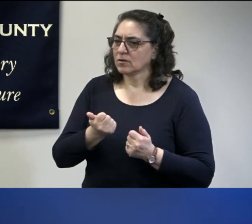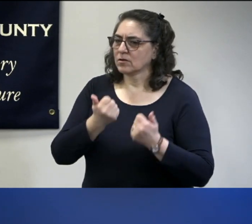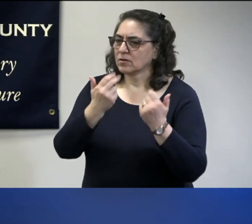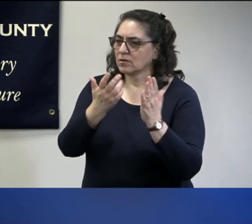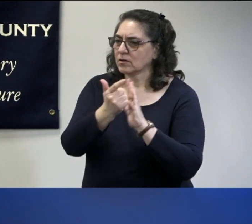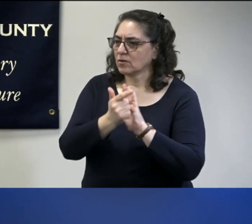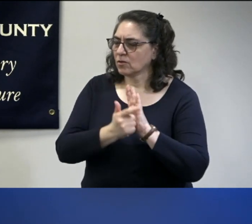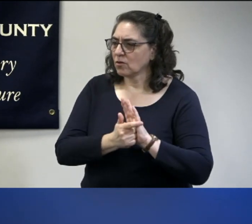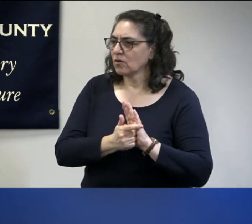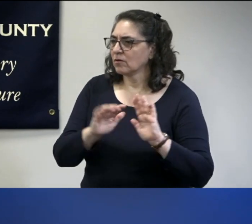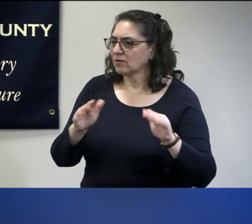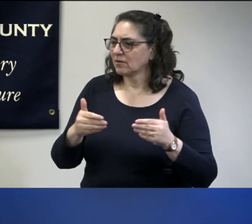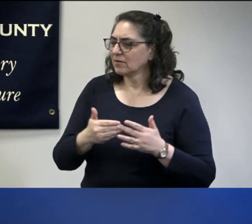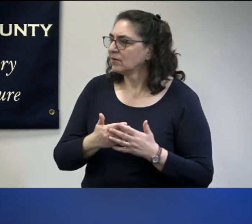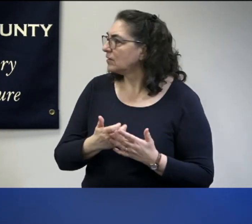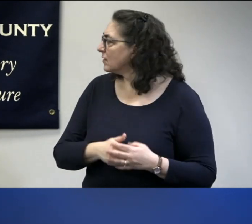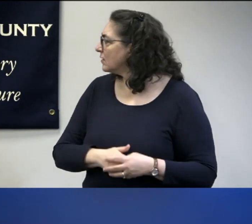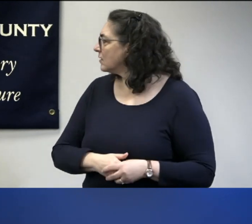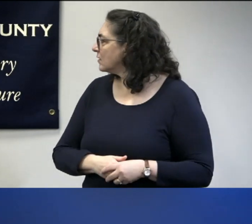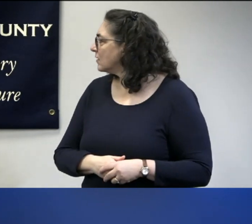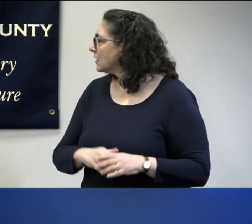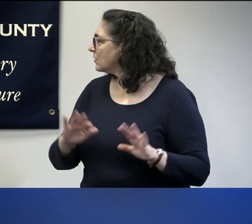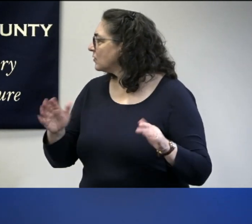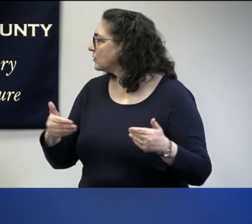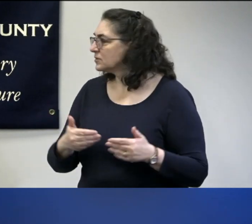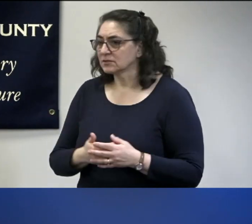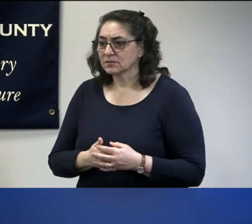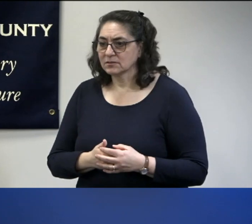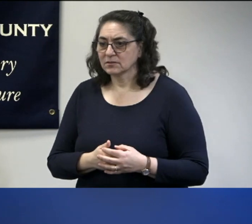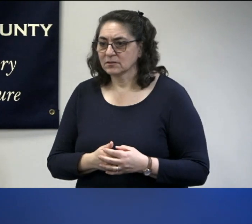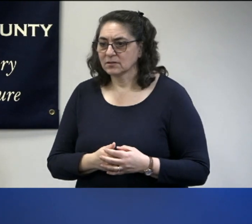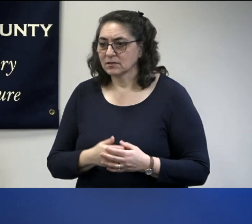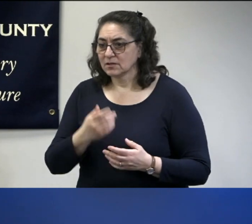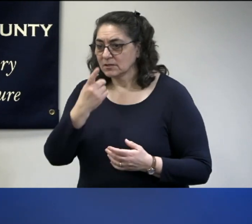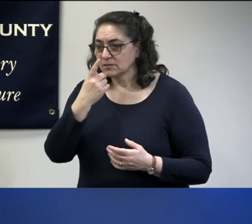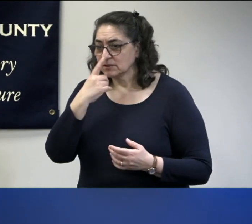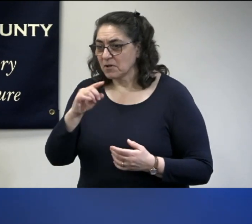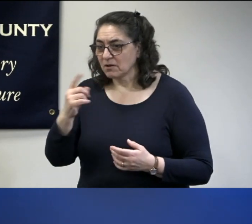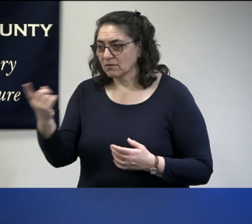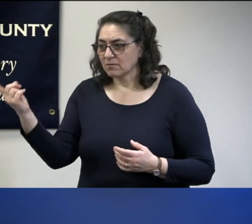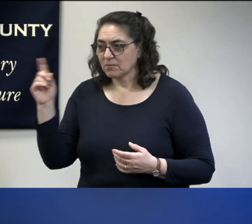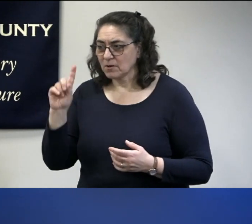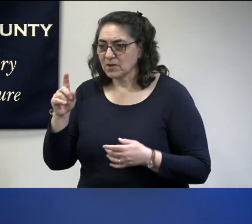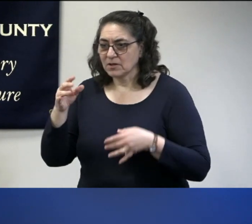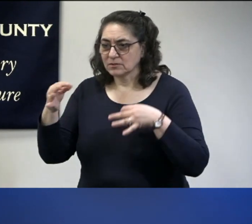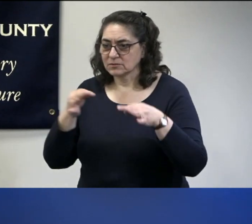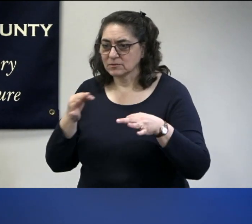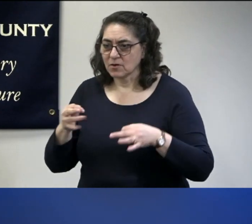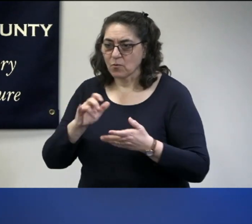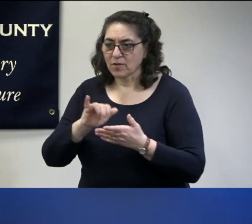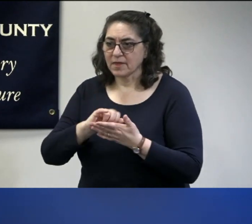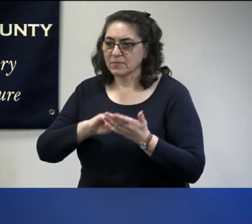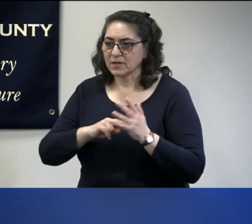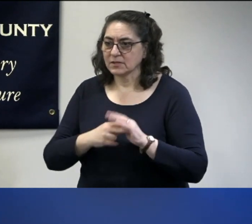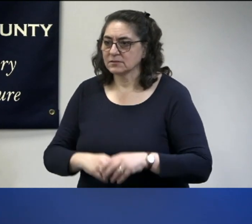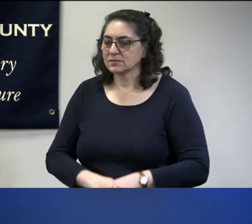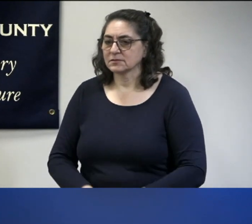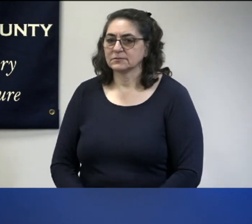While we have a moment of downtime, maybe Kelly can come up and explain to us a little bit what this project is? How about that? That'd be